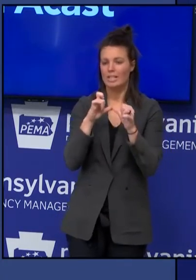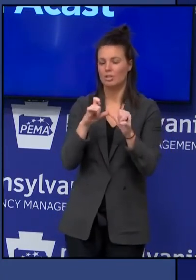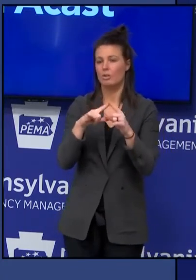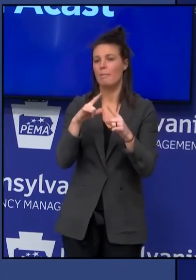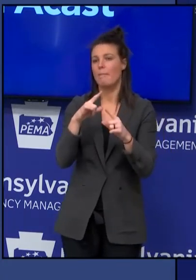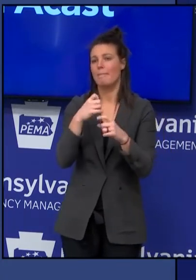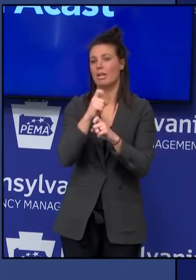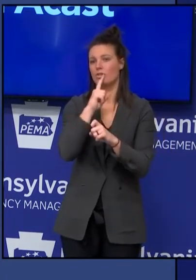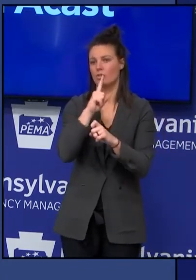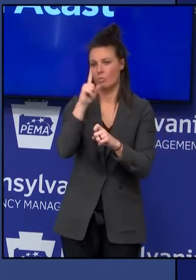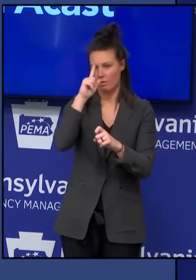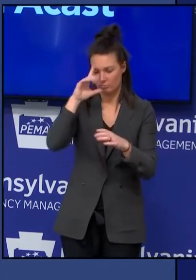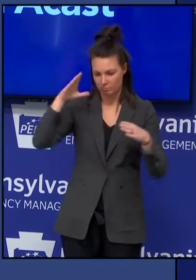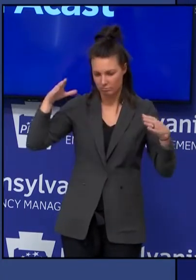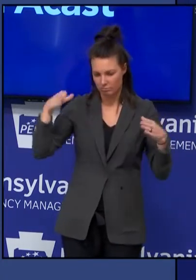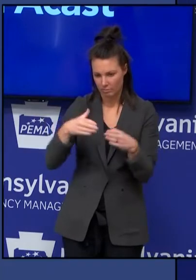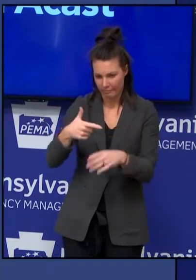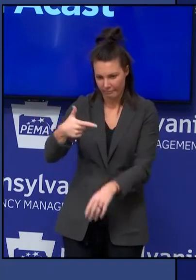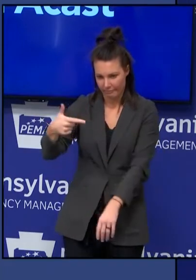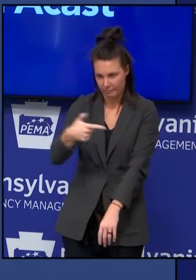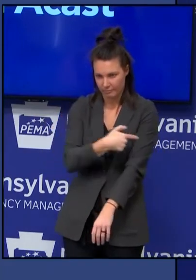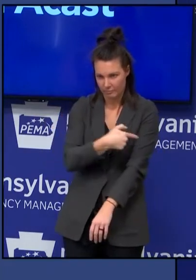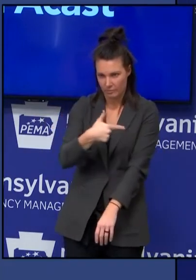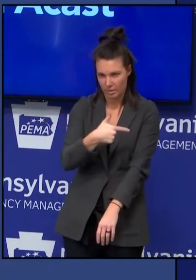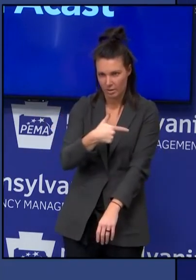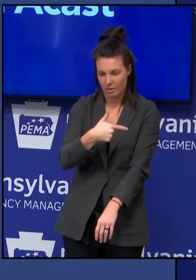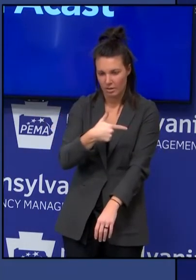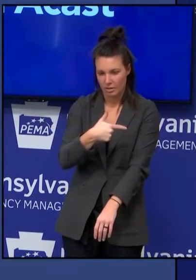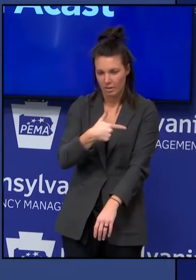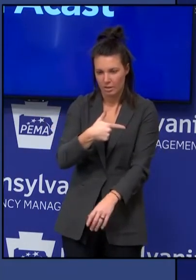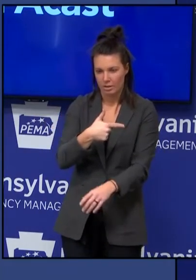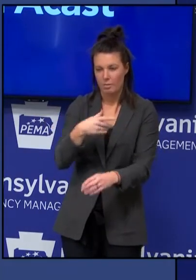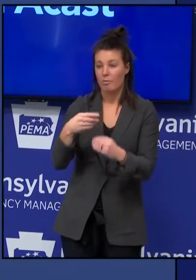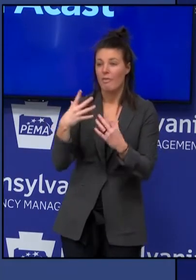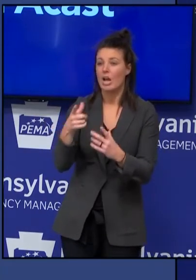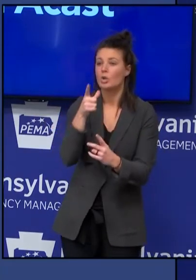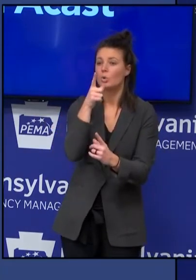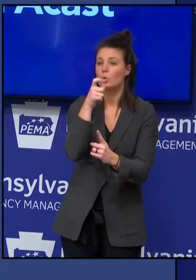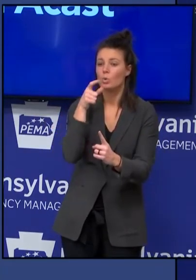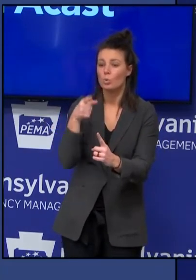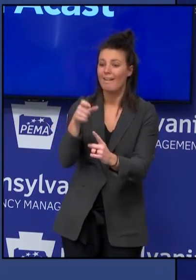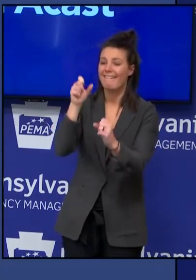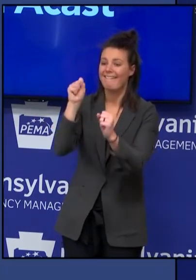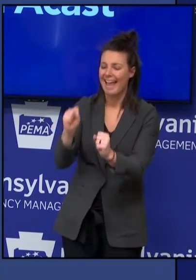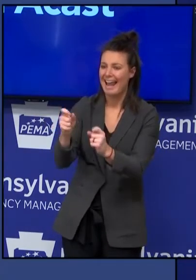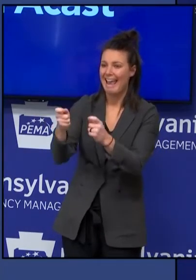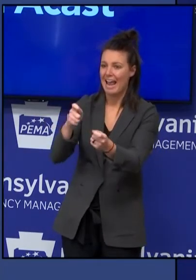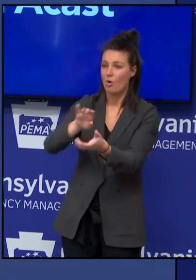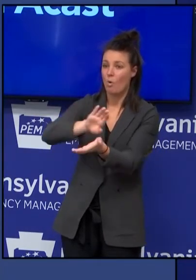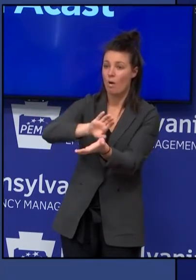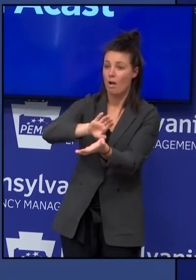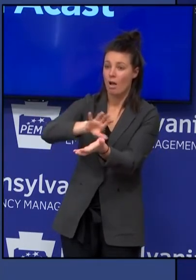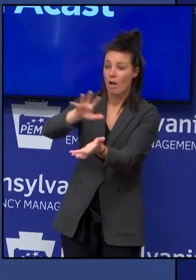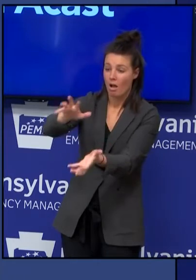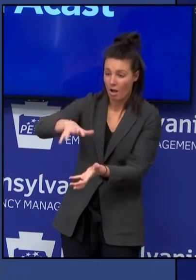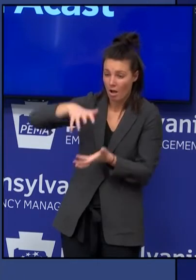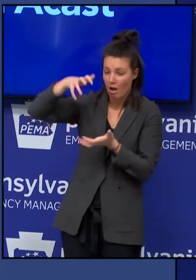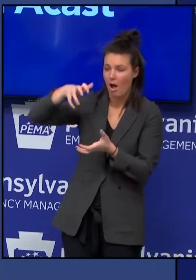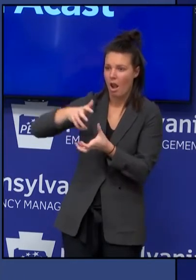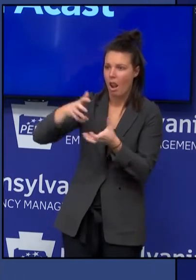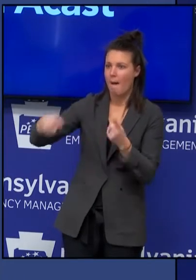sure that we concentrate the vaccine within the providers that are really able to handle volume and speed. And in doing